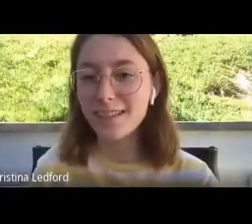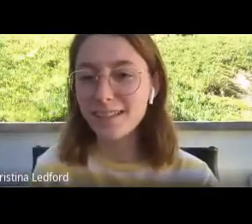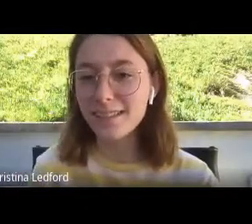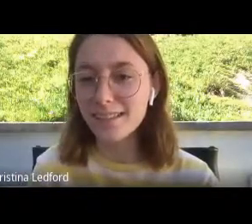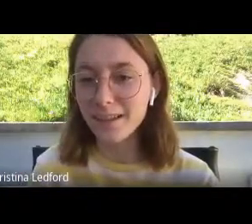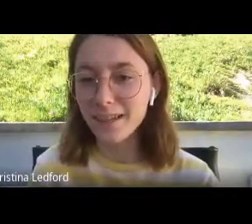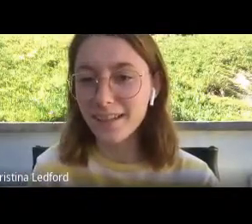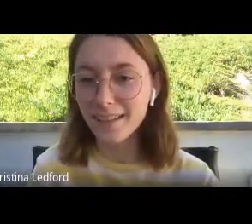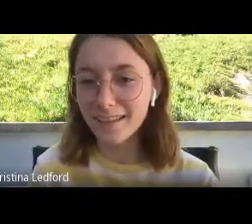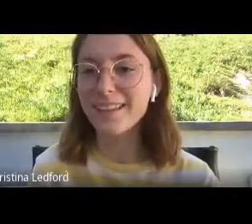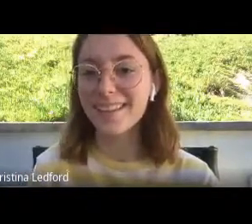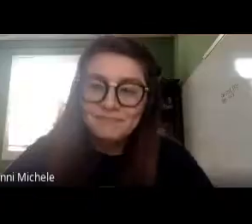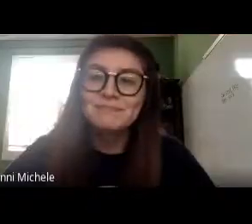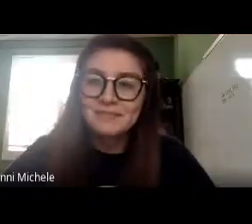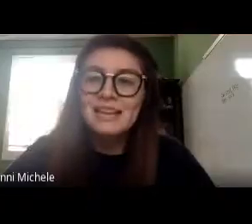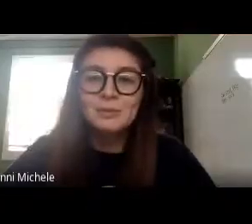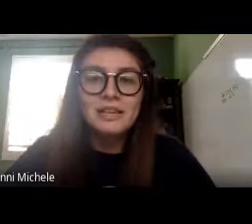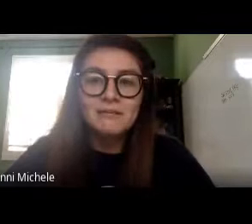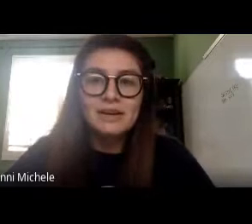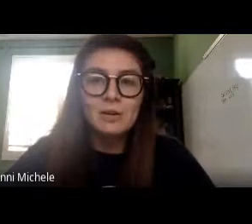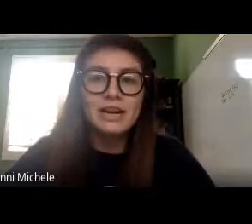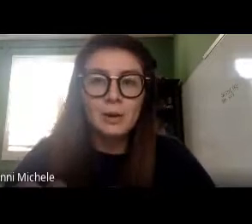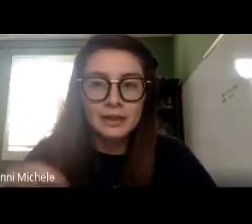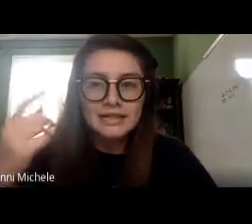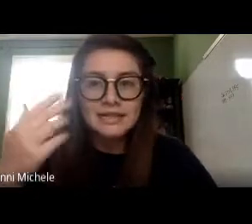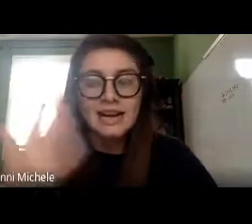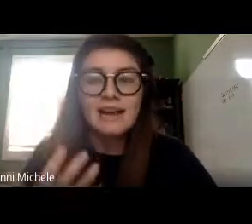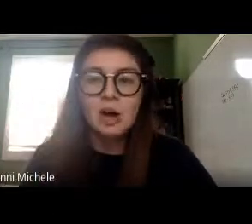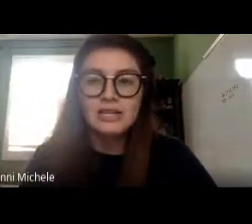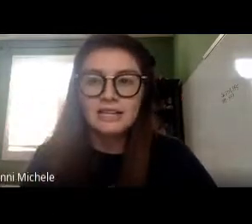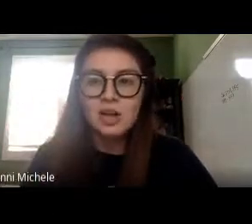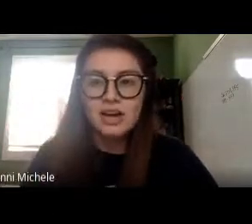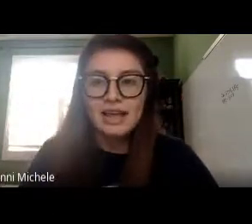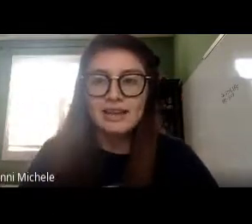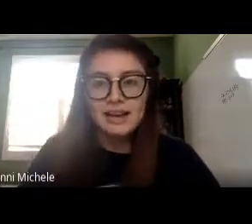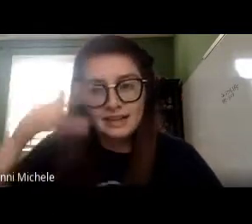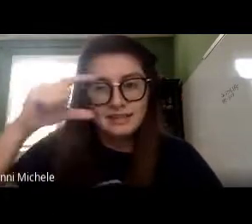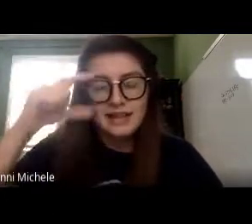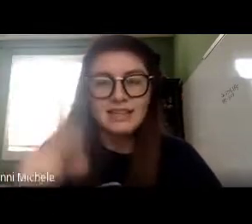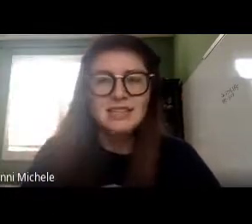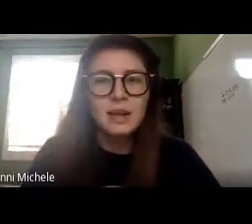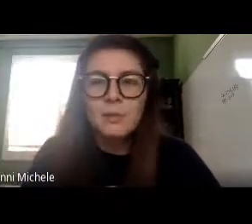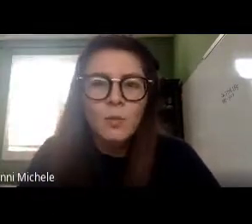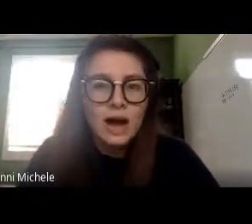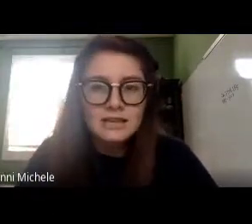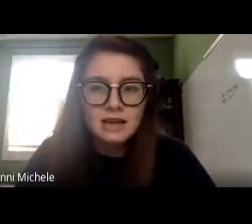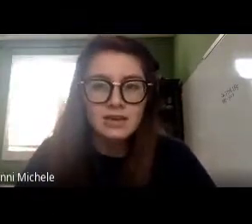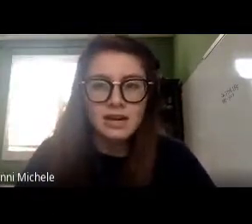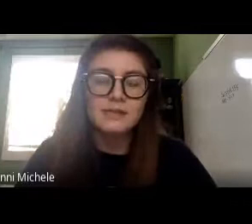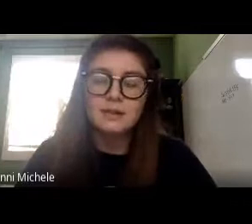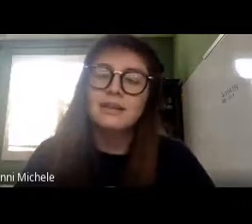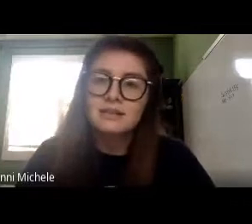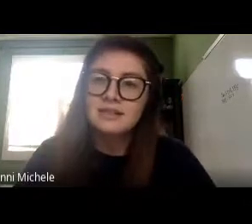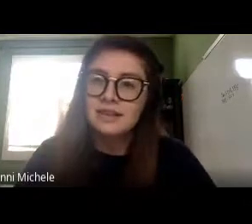because you have glasses? Is that why? Mm-hmm. Cool. It's really funny when I go places and I have contacts on and then I sign this. I'm like, why is that